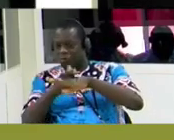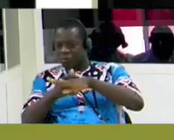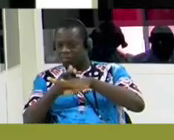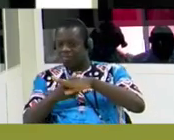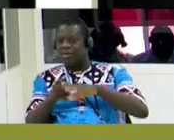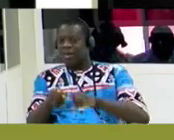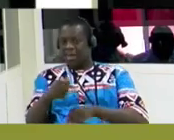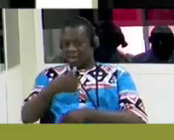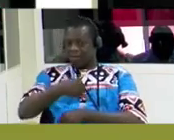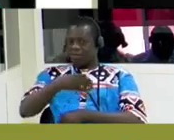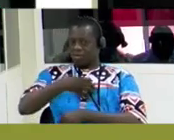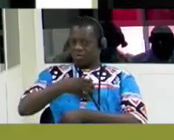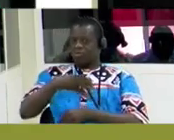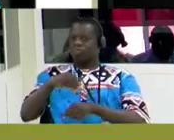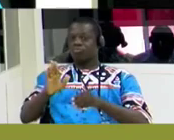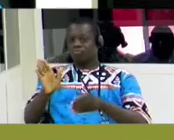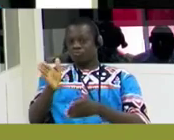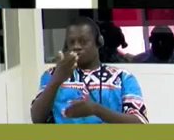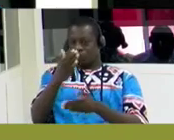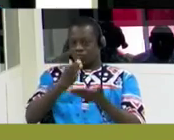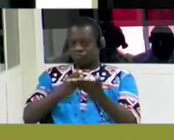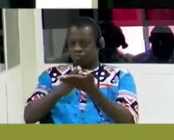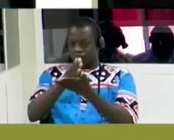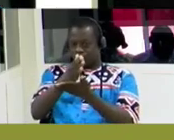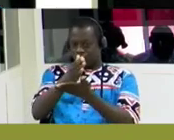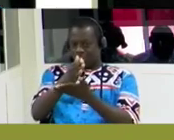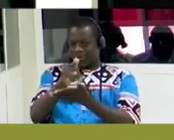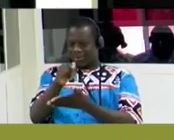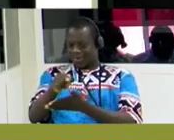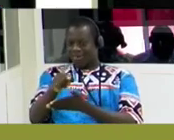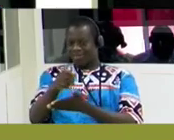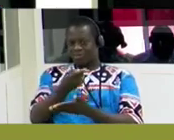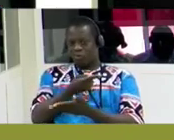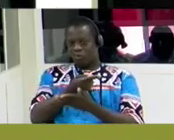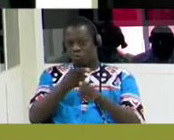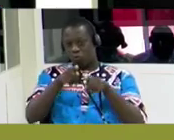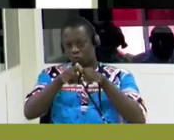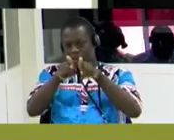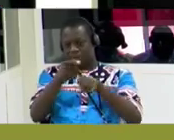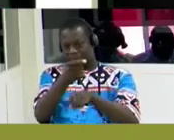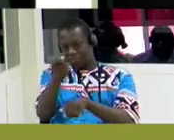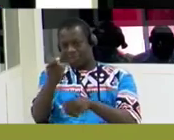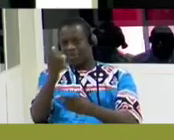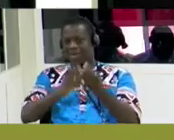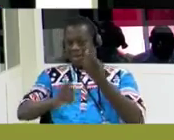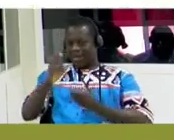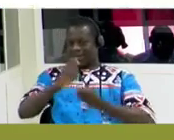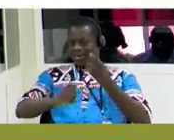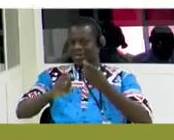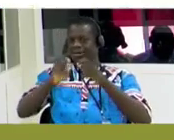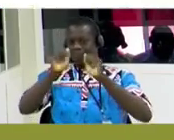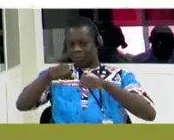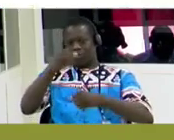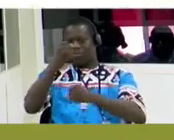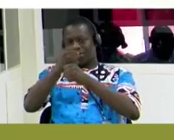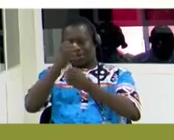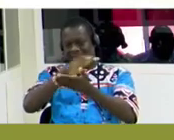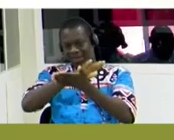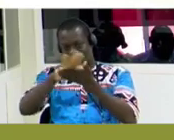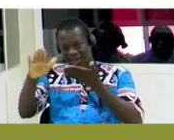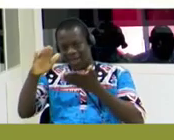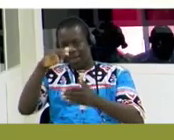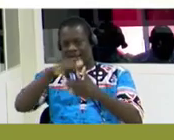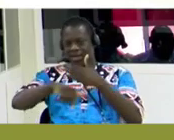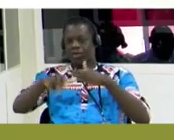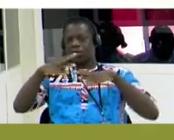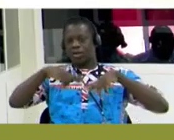I want to go through that with you again so that it would be clear in the record how